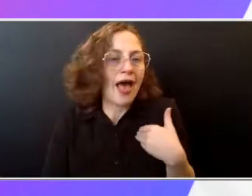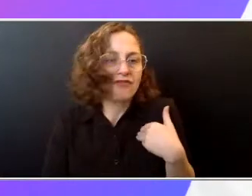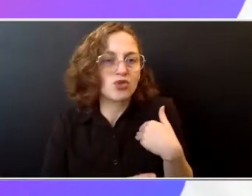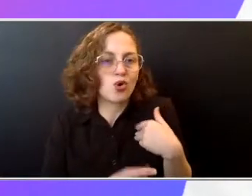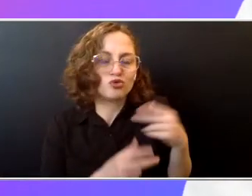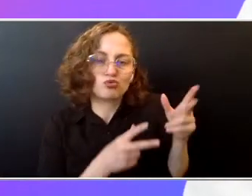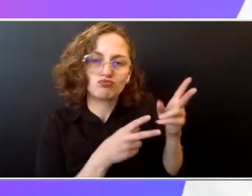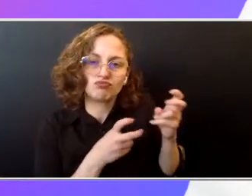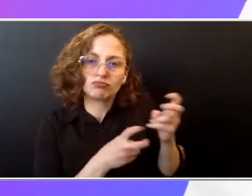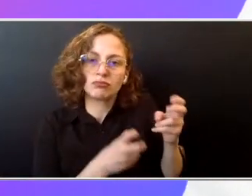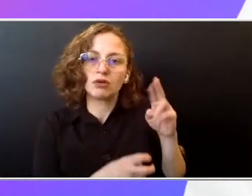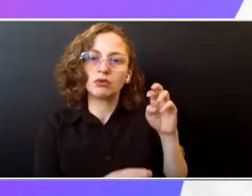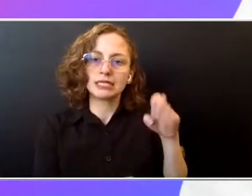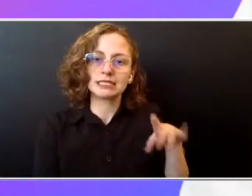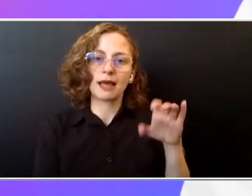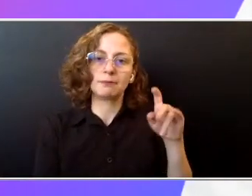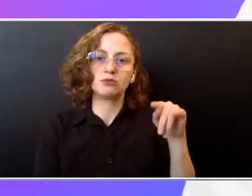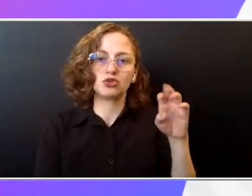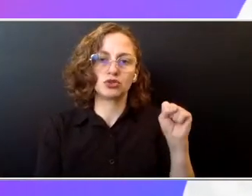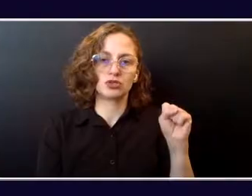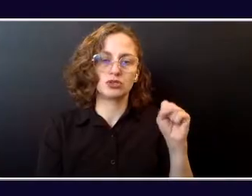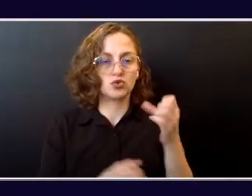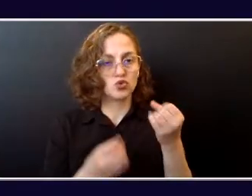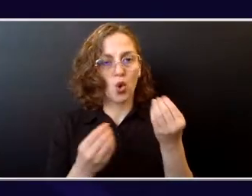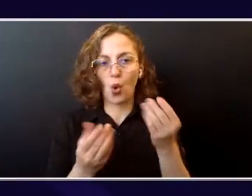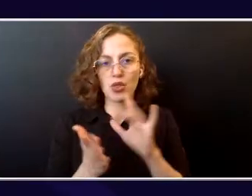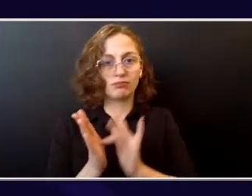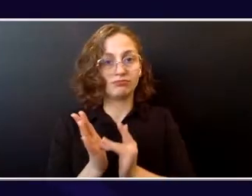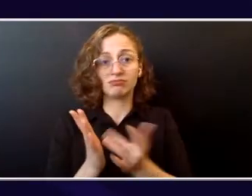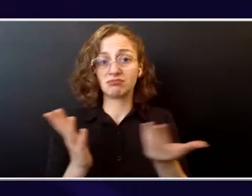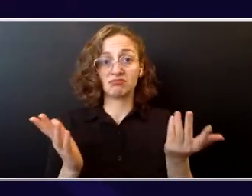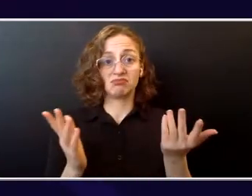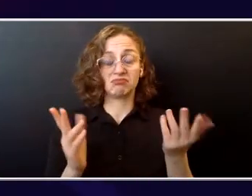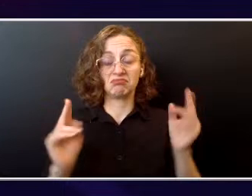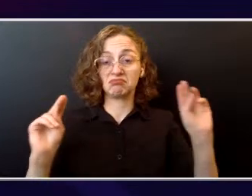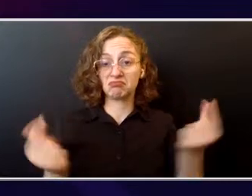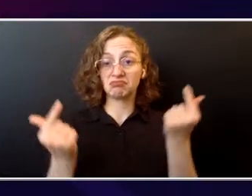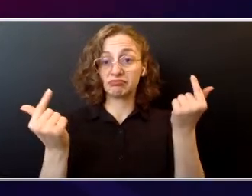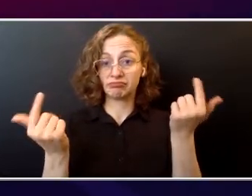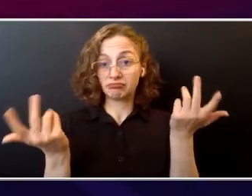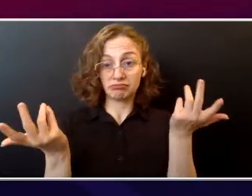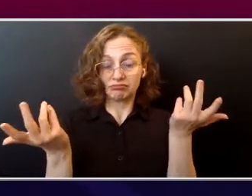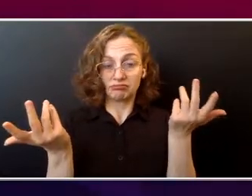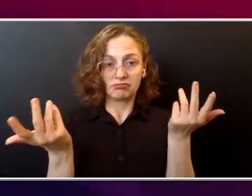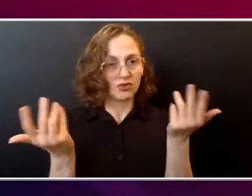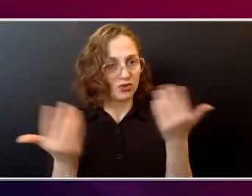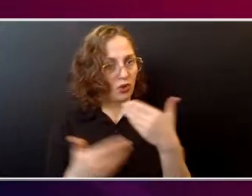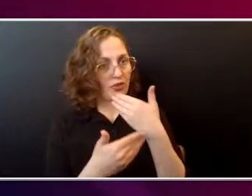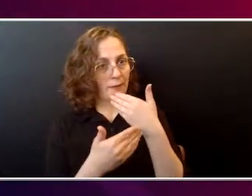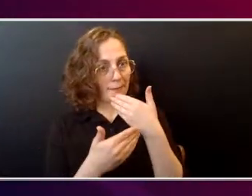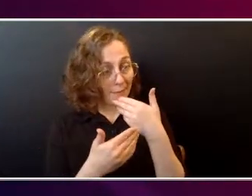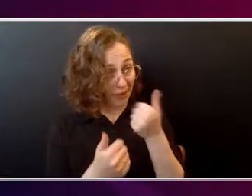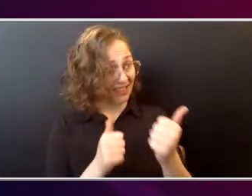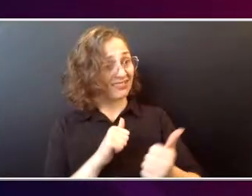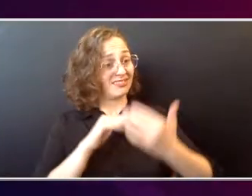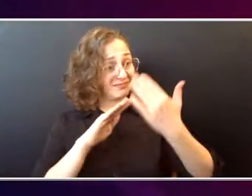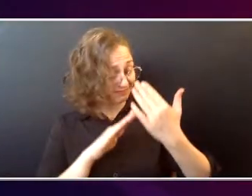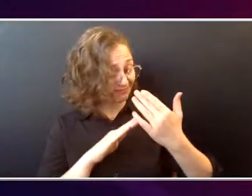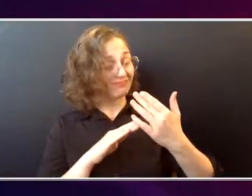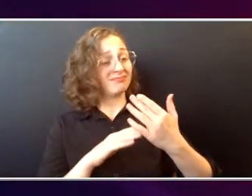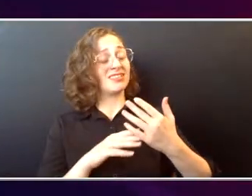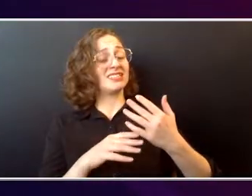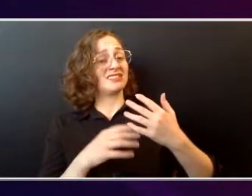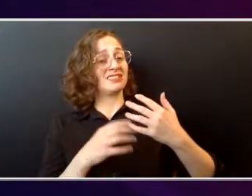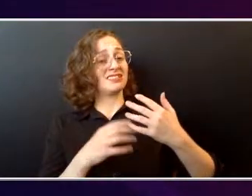worthless. They had no benefit for her. So the best way to help her is to go in with this process and with clean the out her apheresis, blood. yes. But now there's, like I said, there's a new